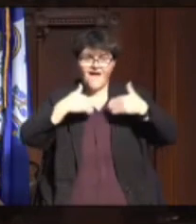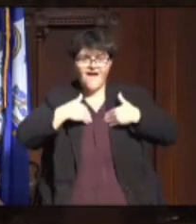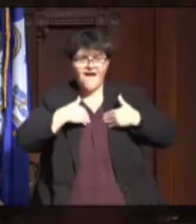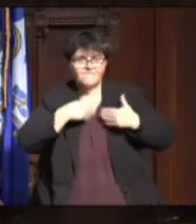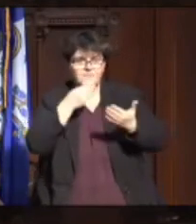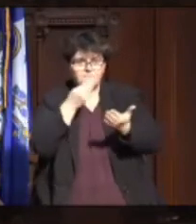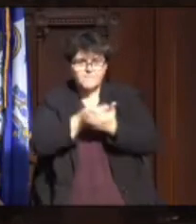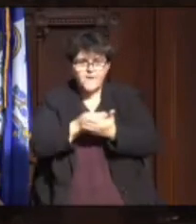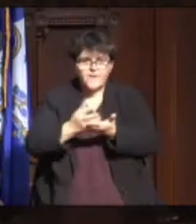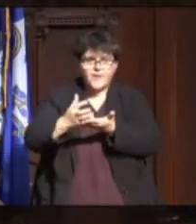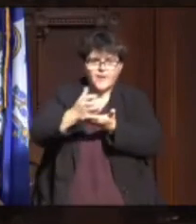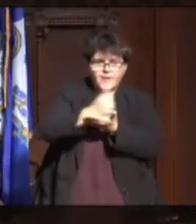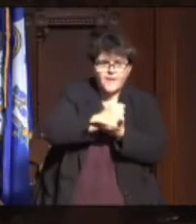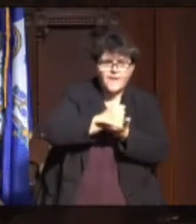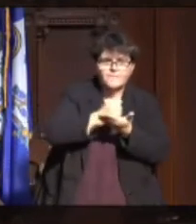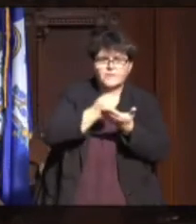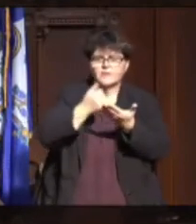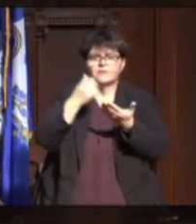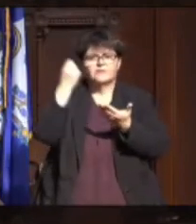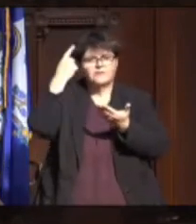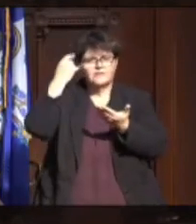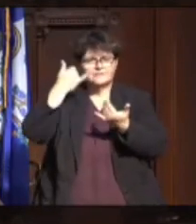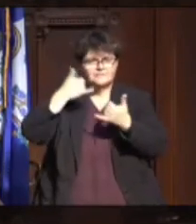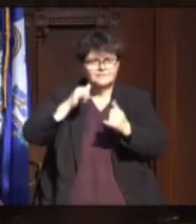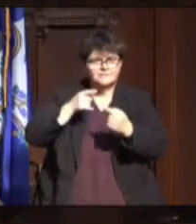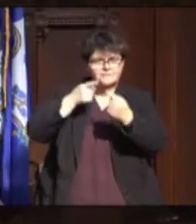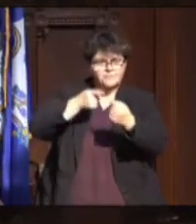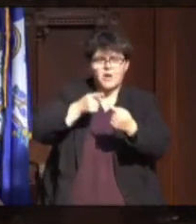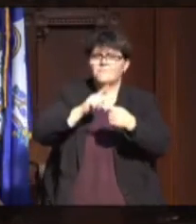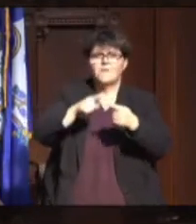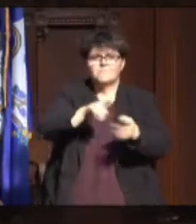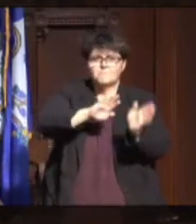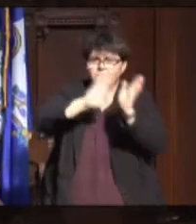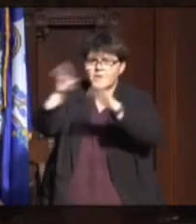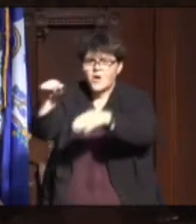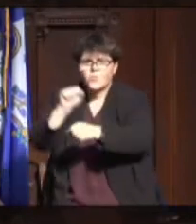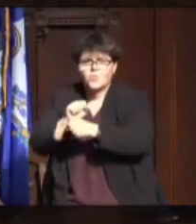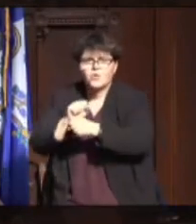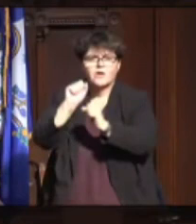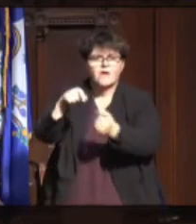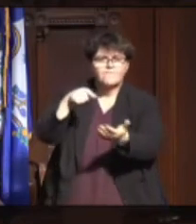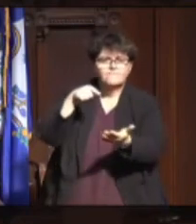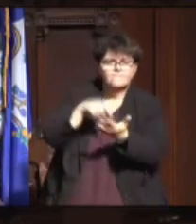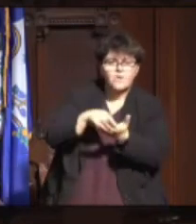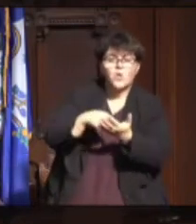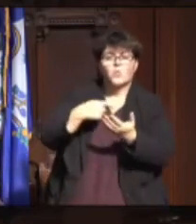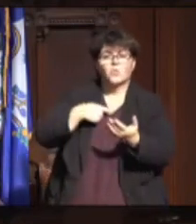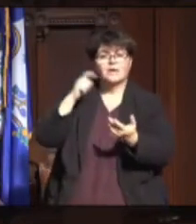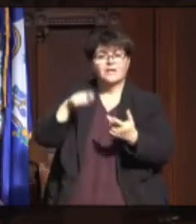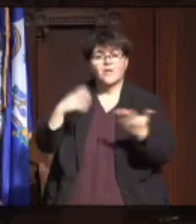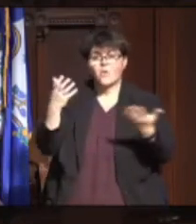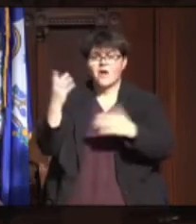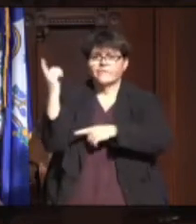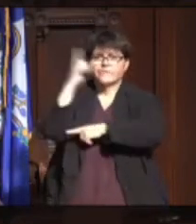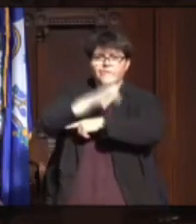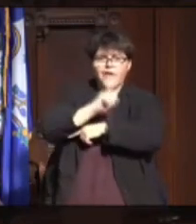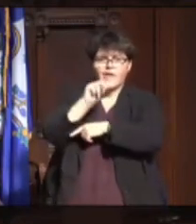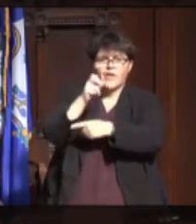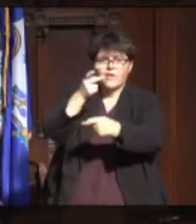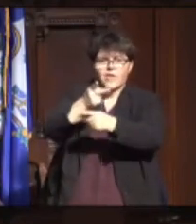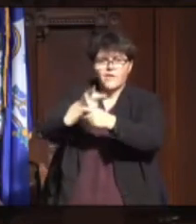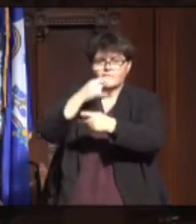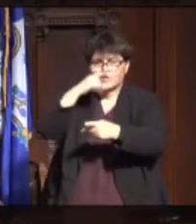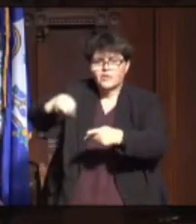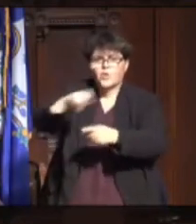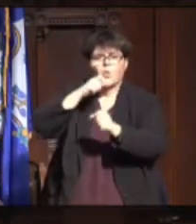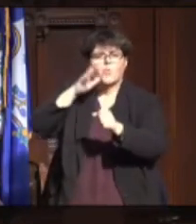work. That's why affordable daycare is a precondition to young families being able to get back to work and giving their kids the very